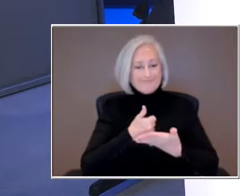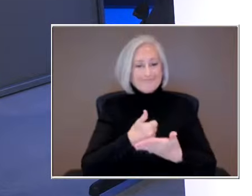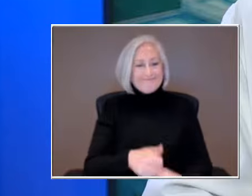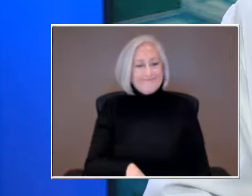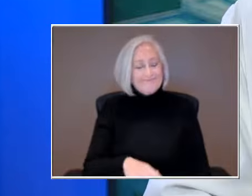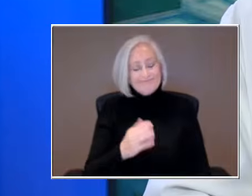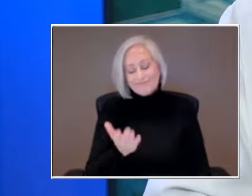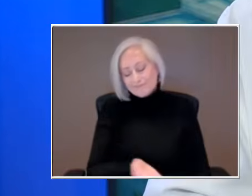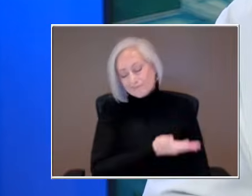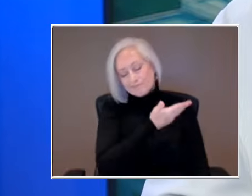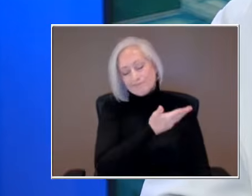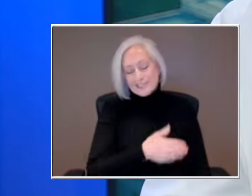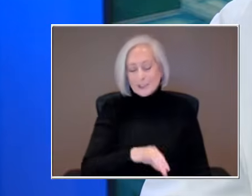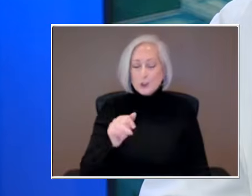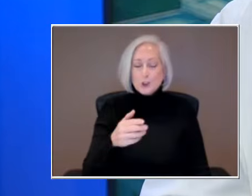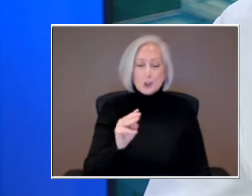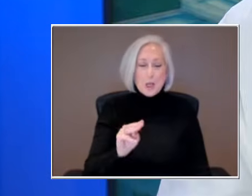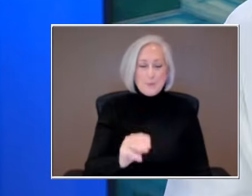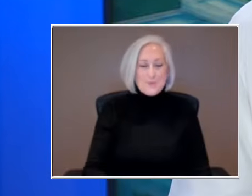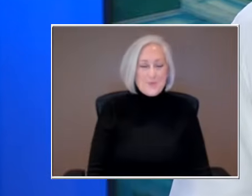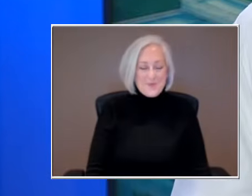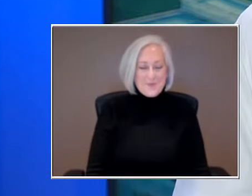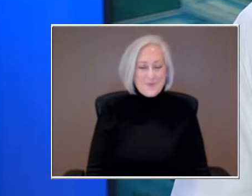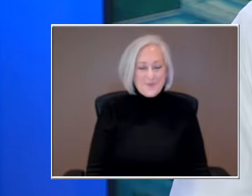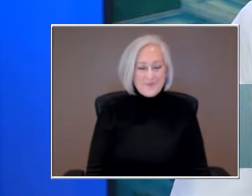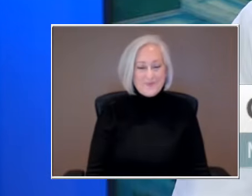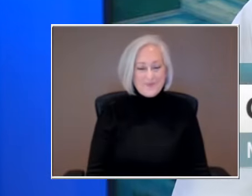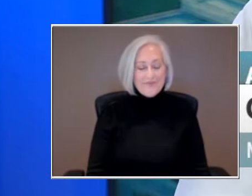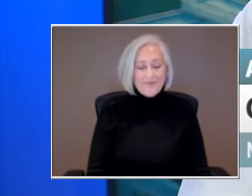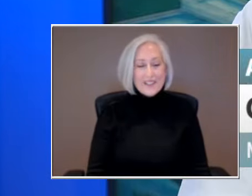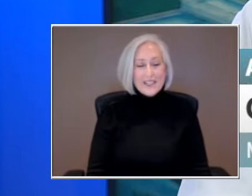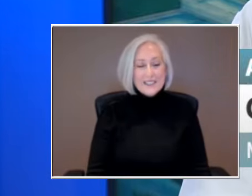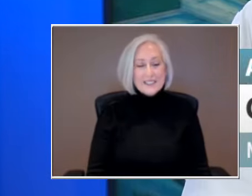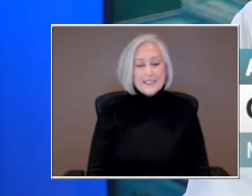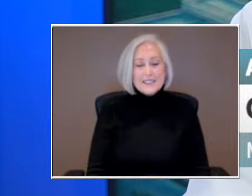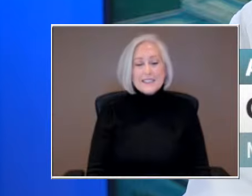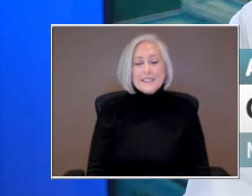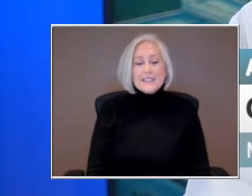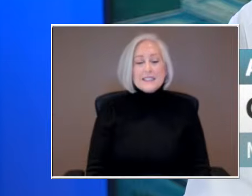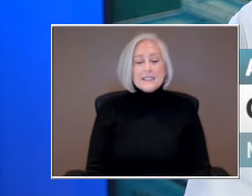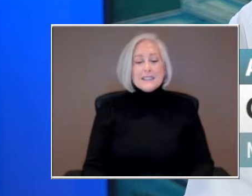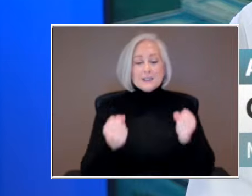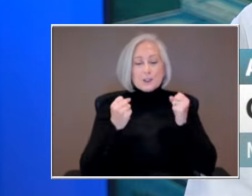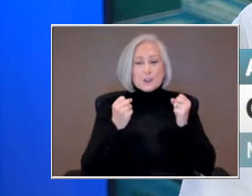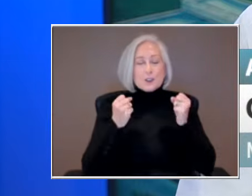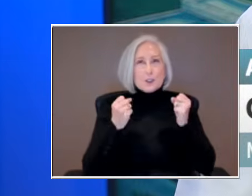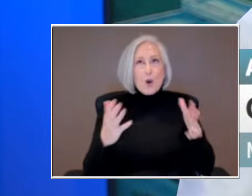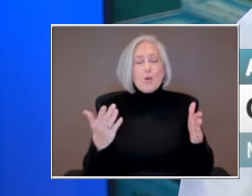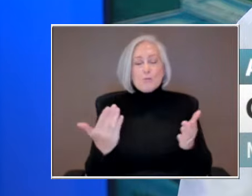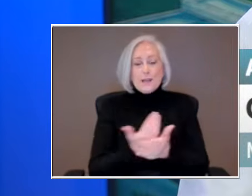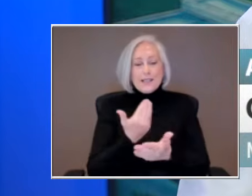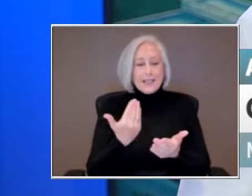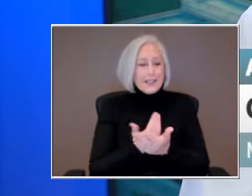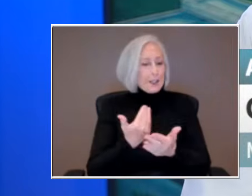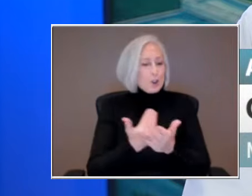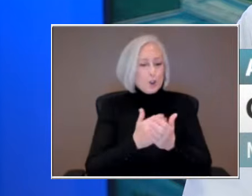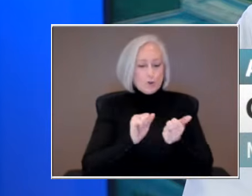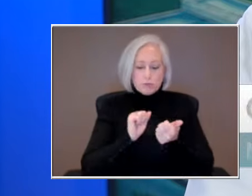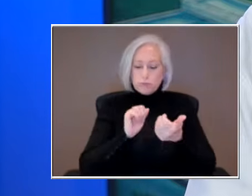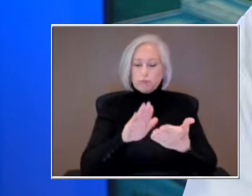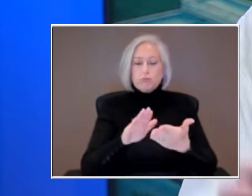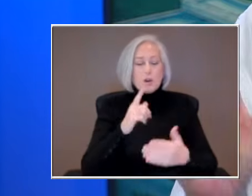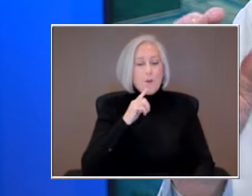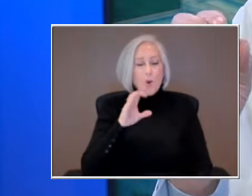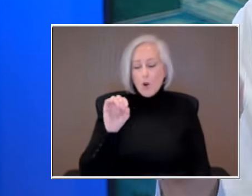Yeah. I would tell you that there's so many advances in oncology, and for those that are part of our